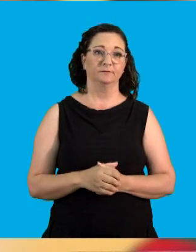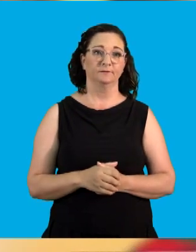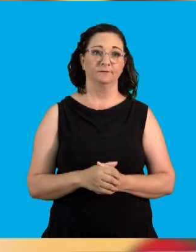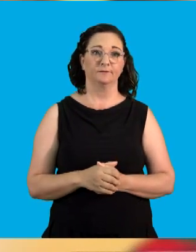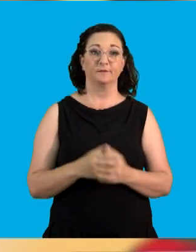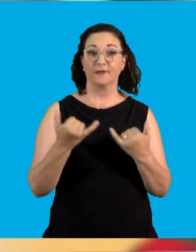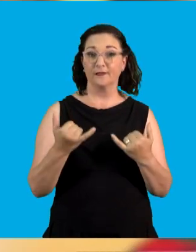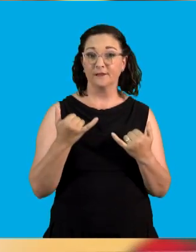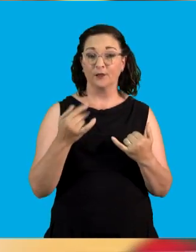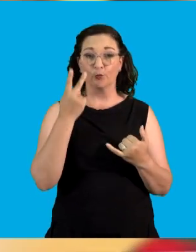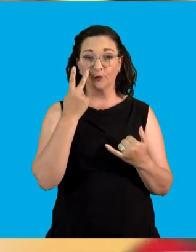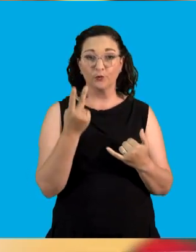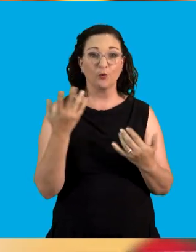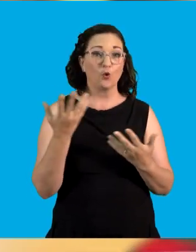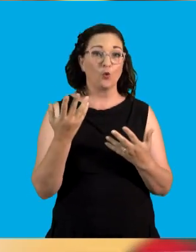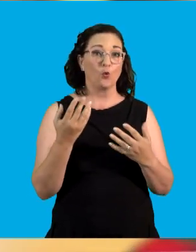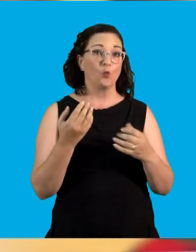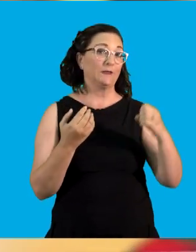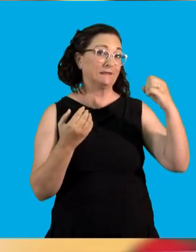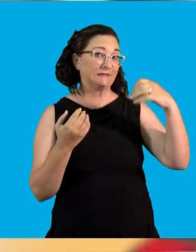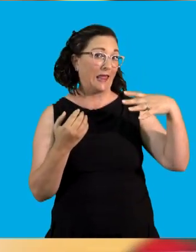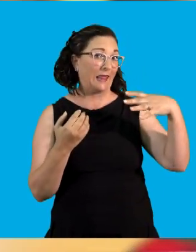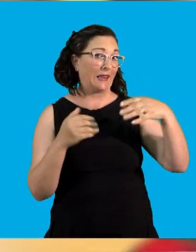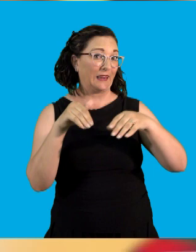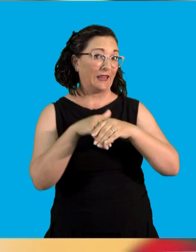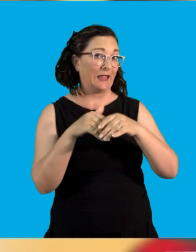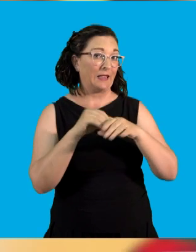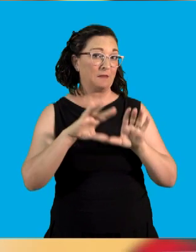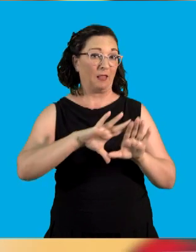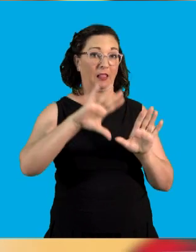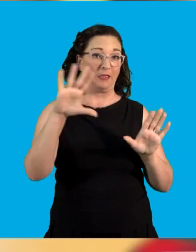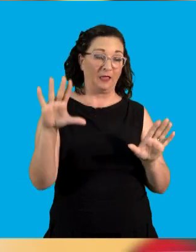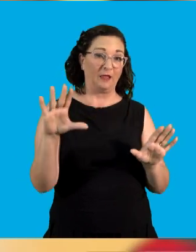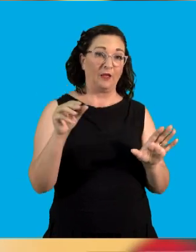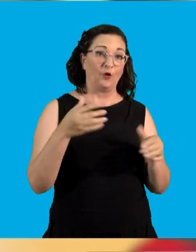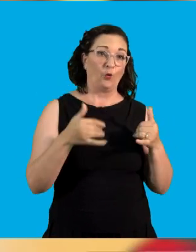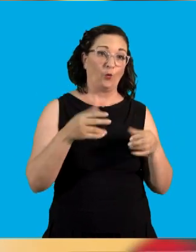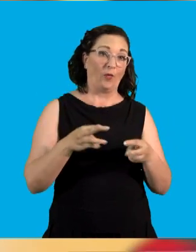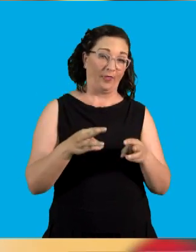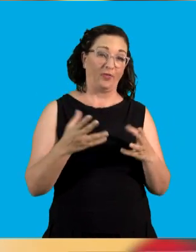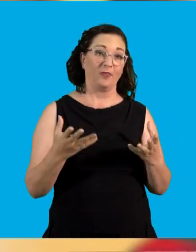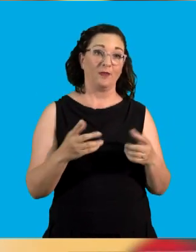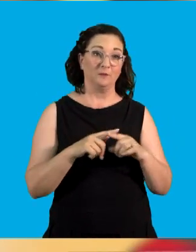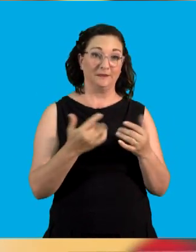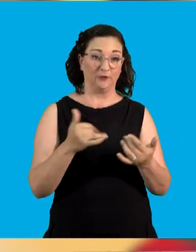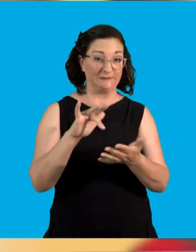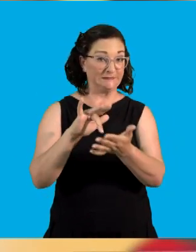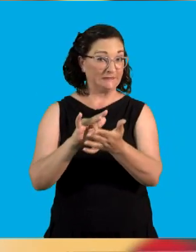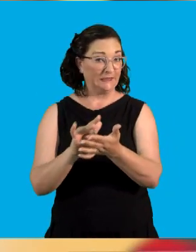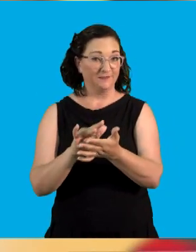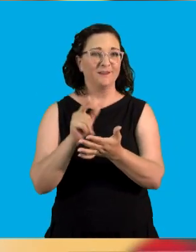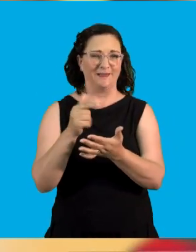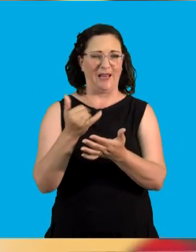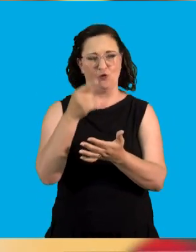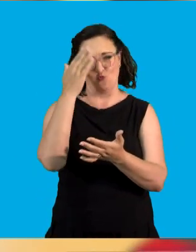we have looked at our sun's location in the Milky Way galaxy, I now know you know that the sun is not at the